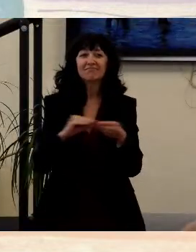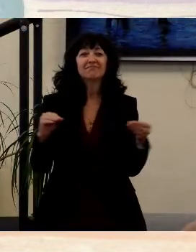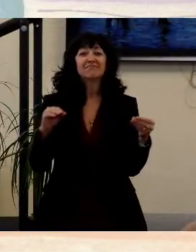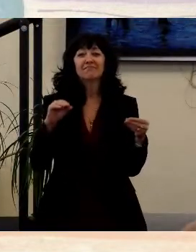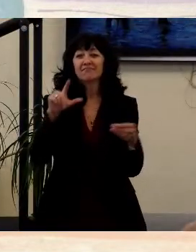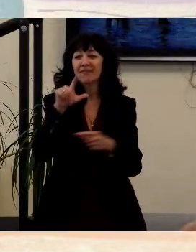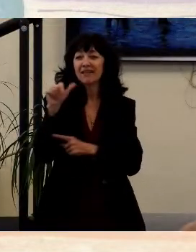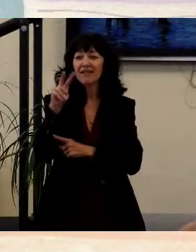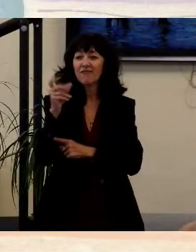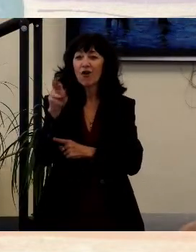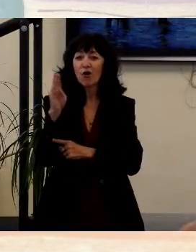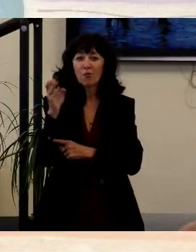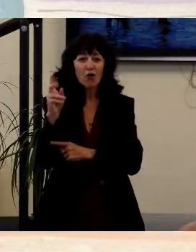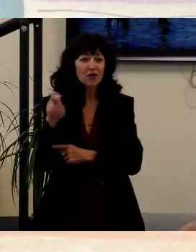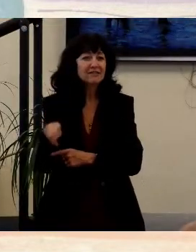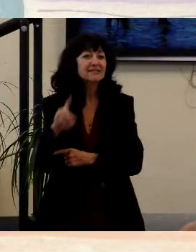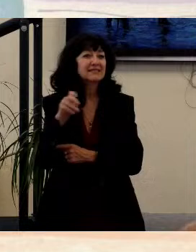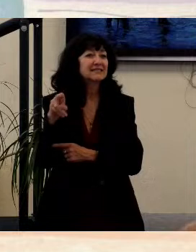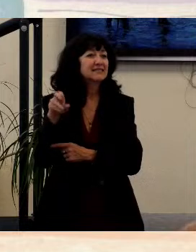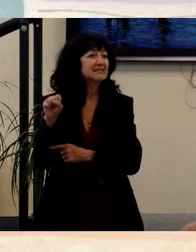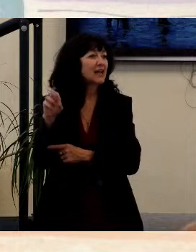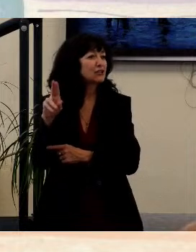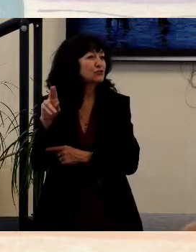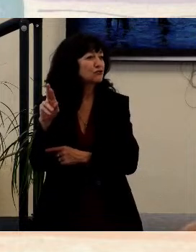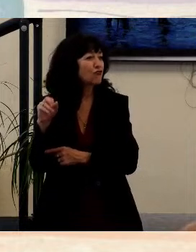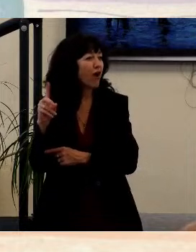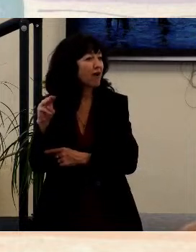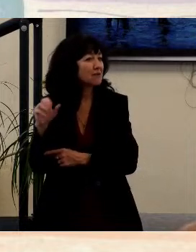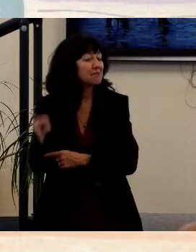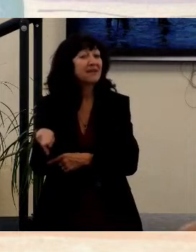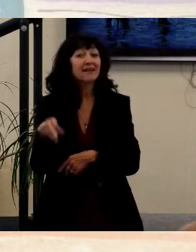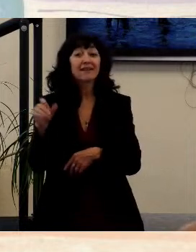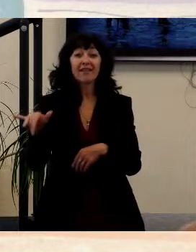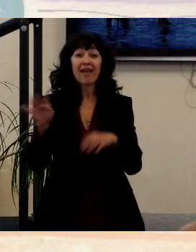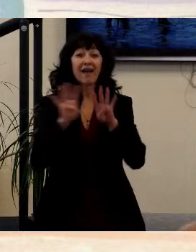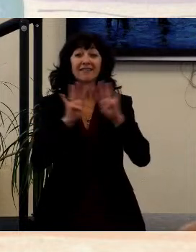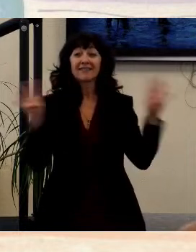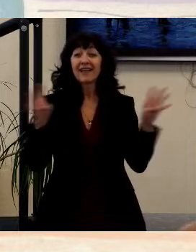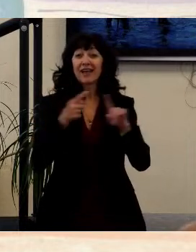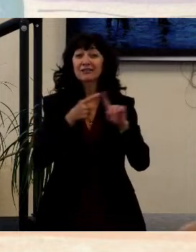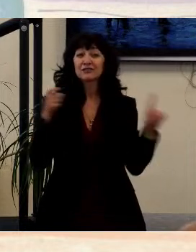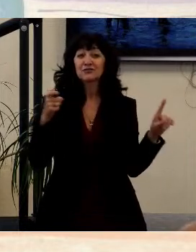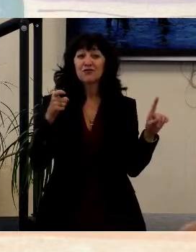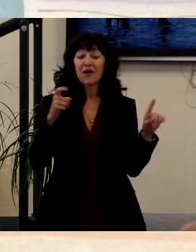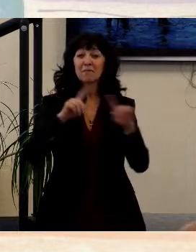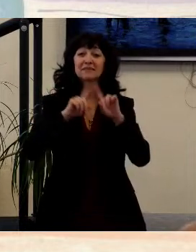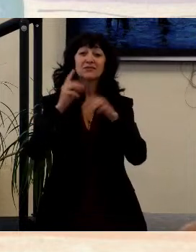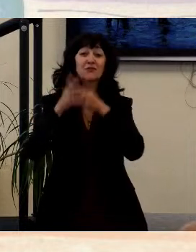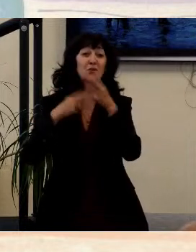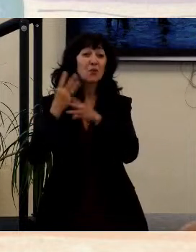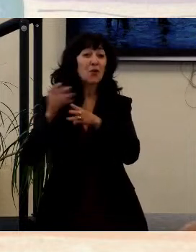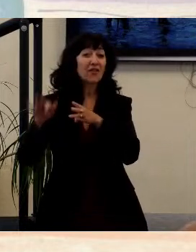to the iconic rapper Common, the cast of A Different World. Thanks to the governor, Dolly Parton. But